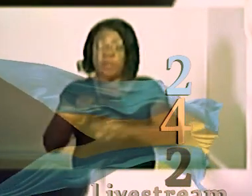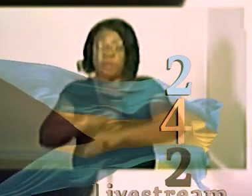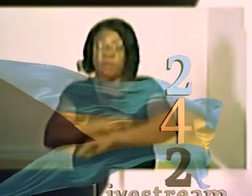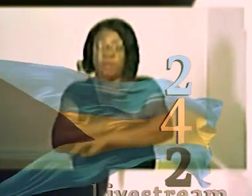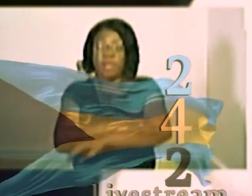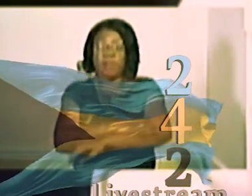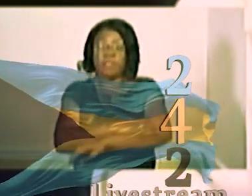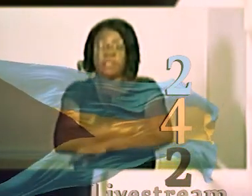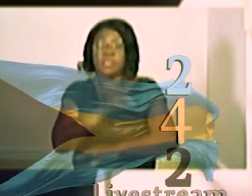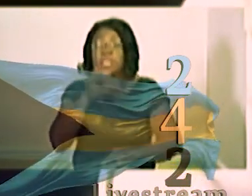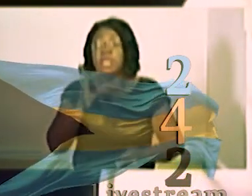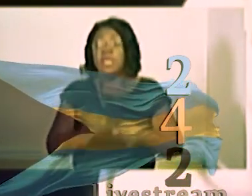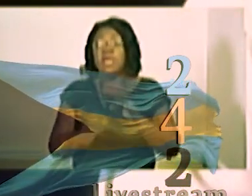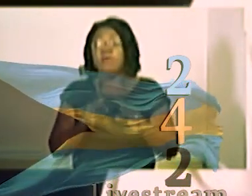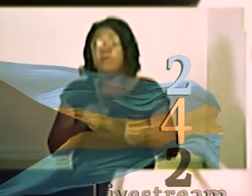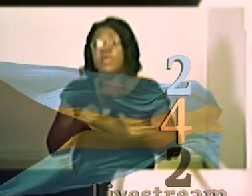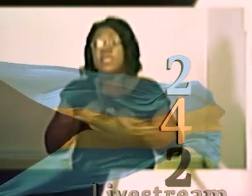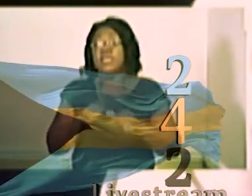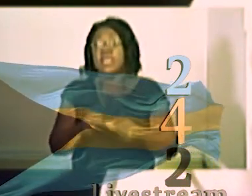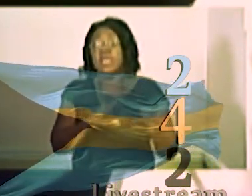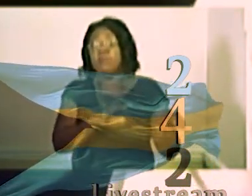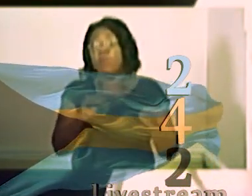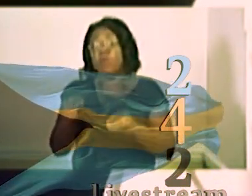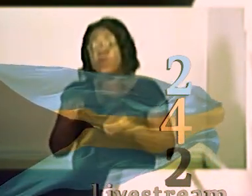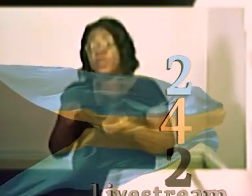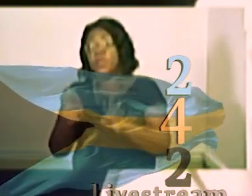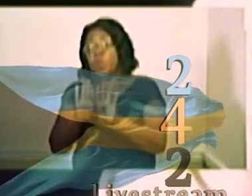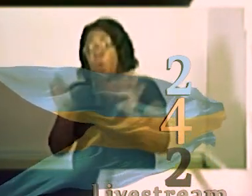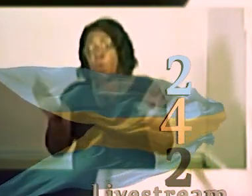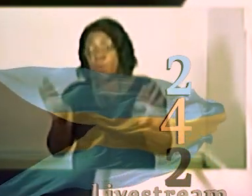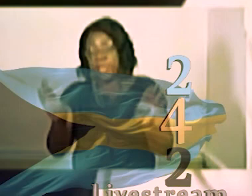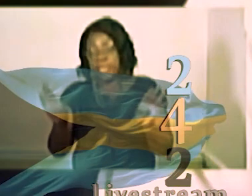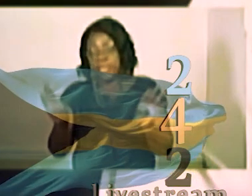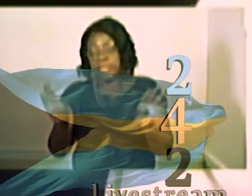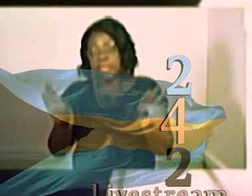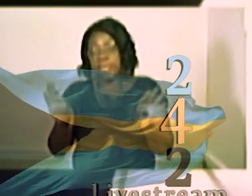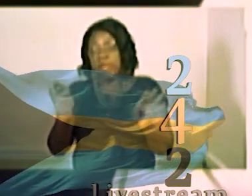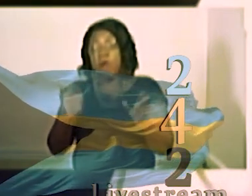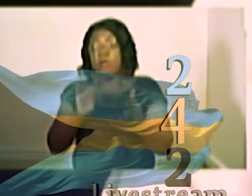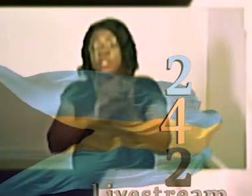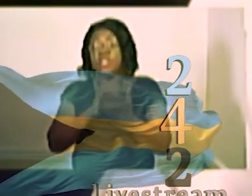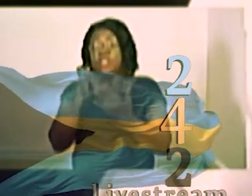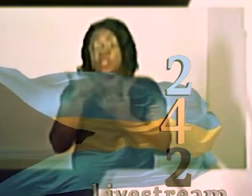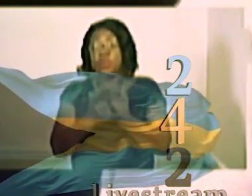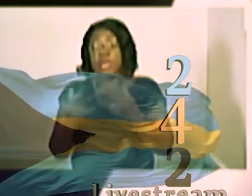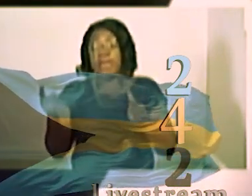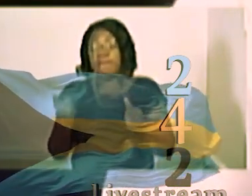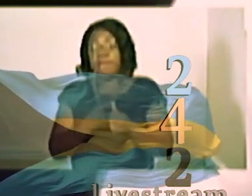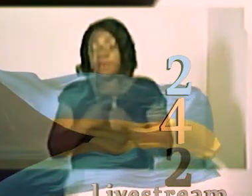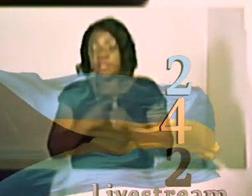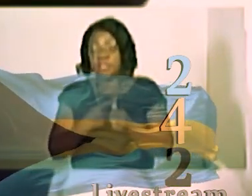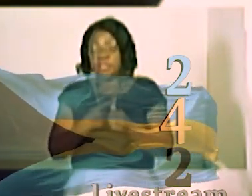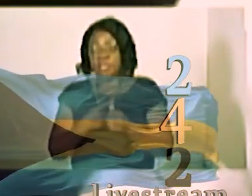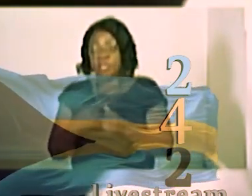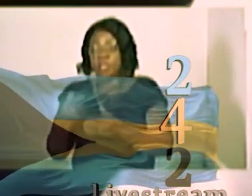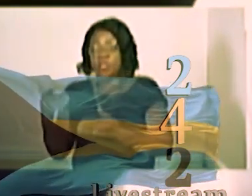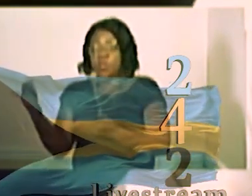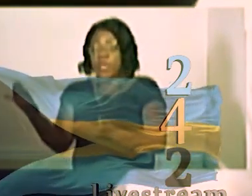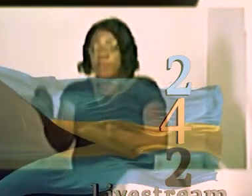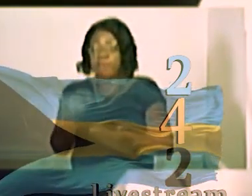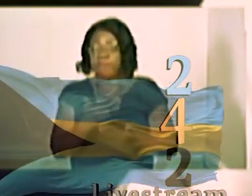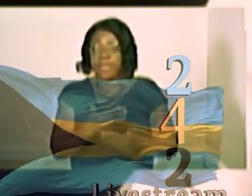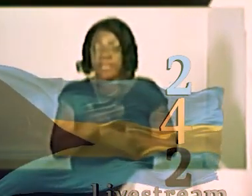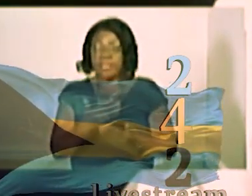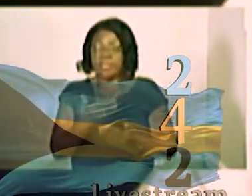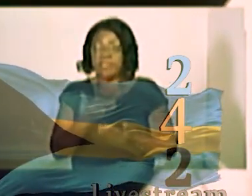cases. If we are still moving towards this July 1st opening of international borders, how do you justify